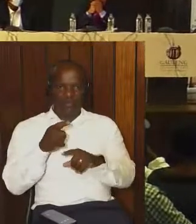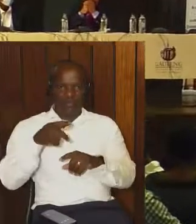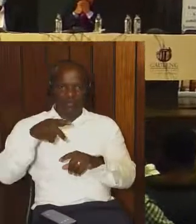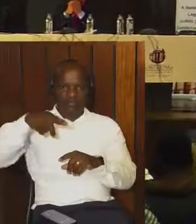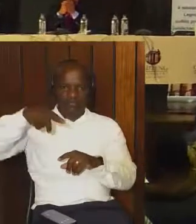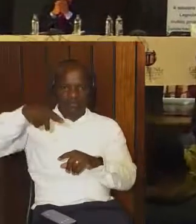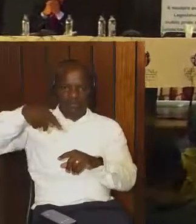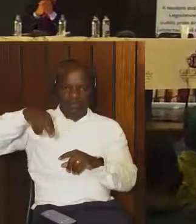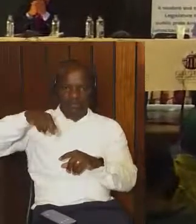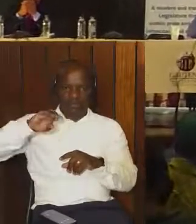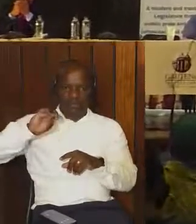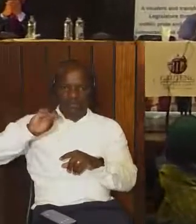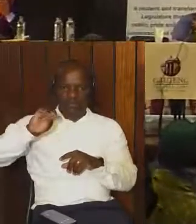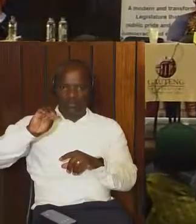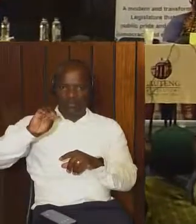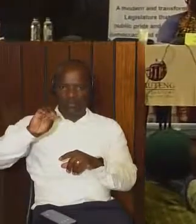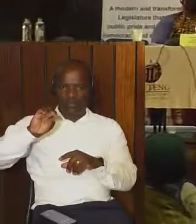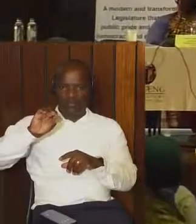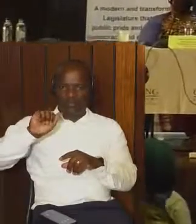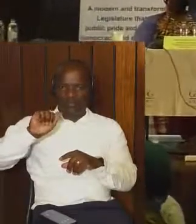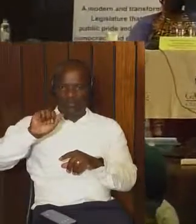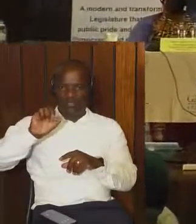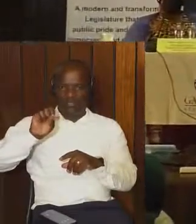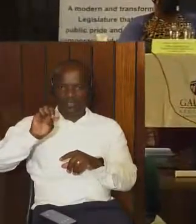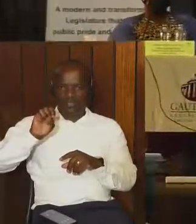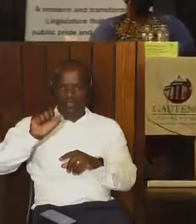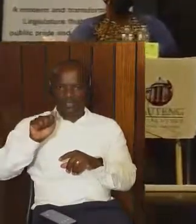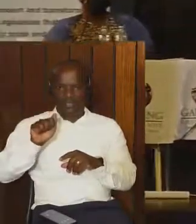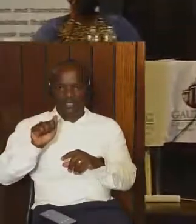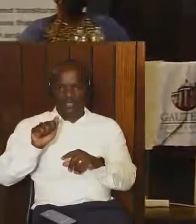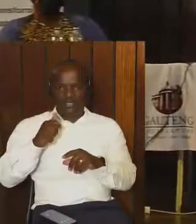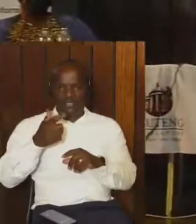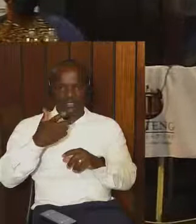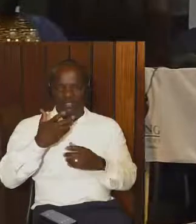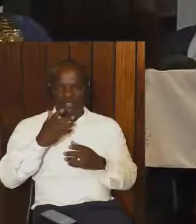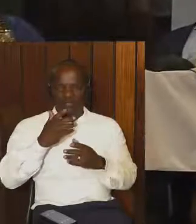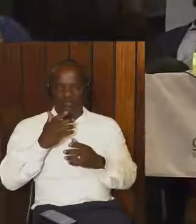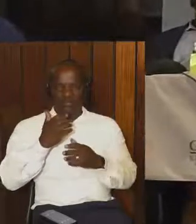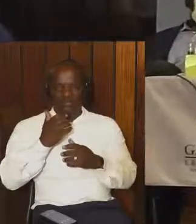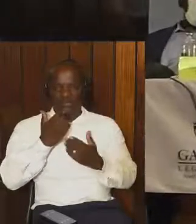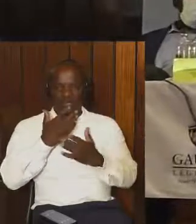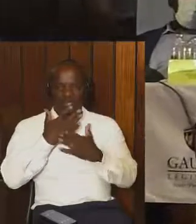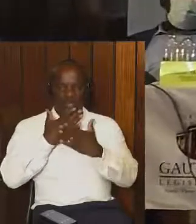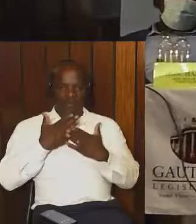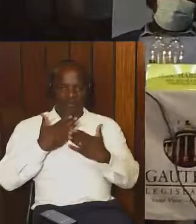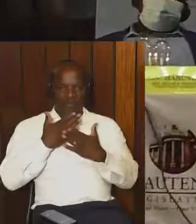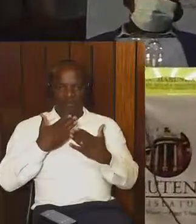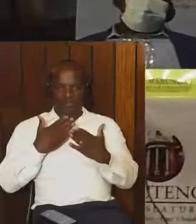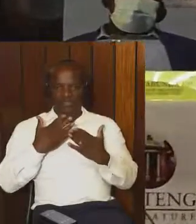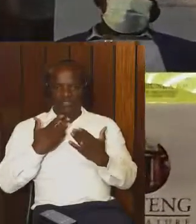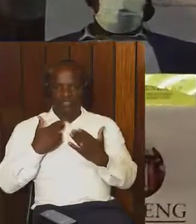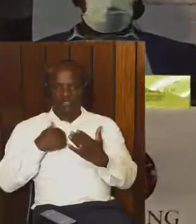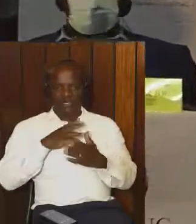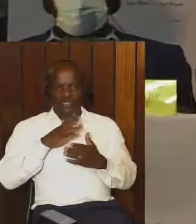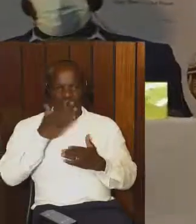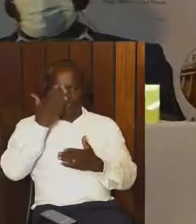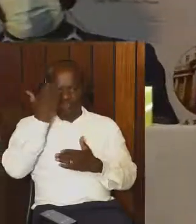Communications Directorate, I think it is. My apologies, I wasn't aware that you were here, and welcome.